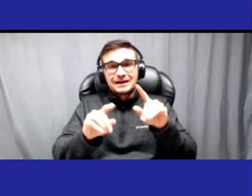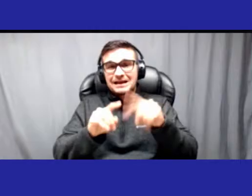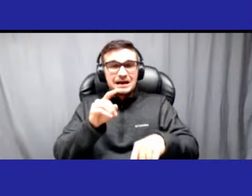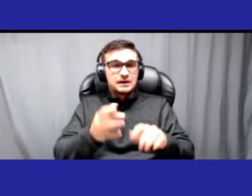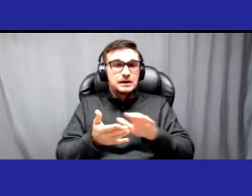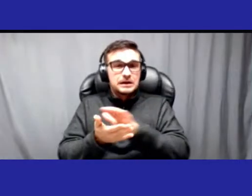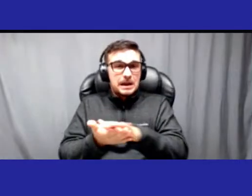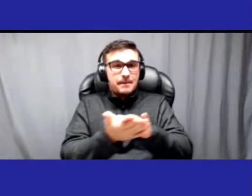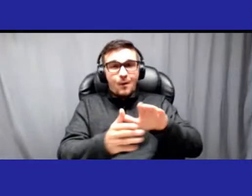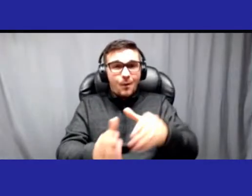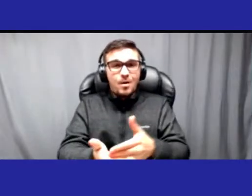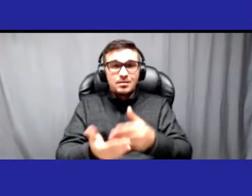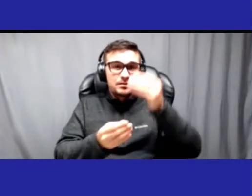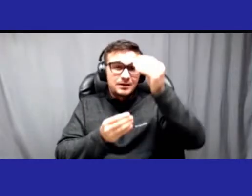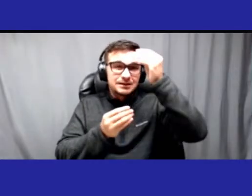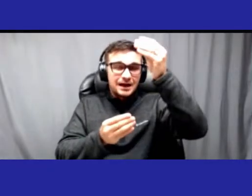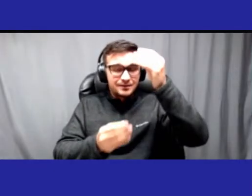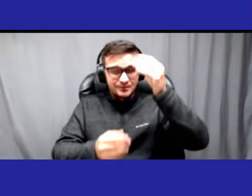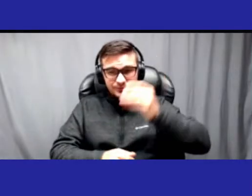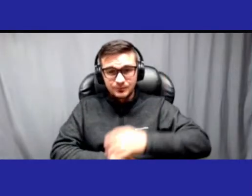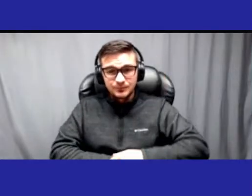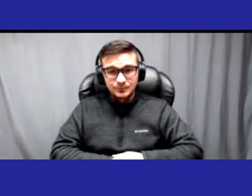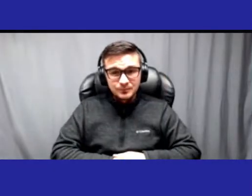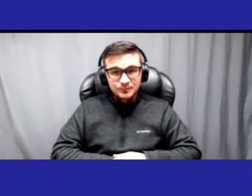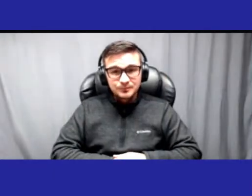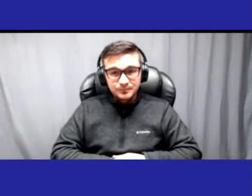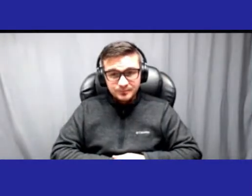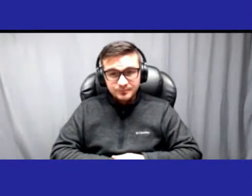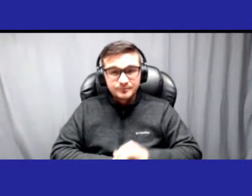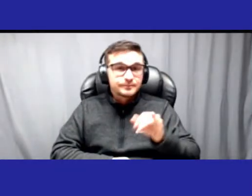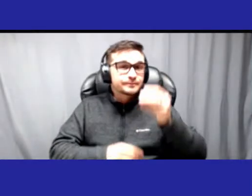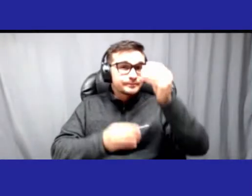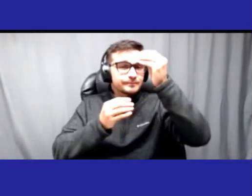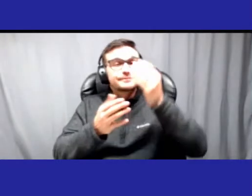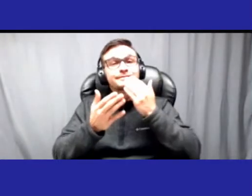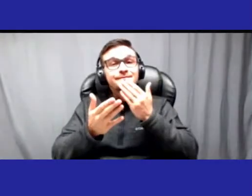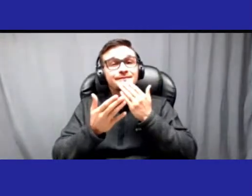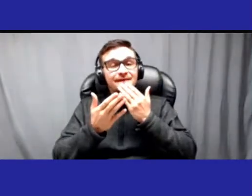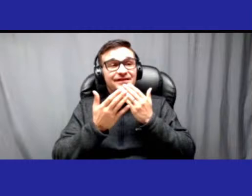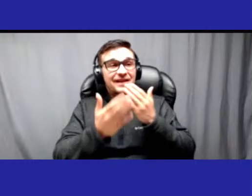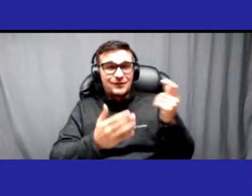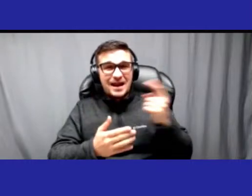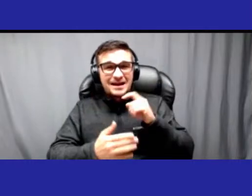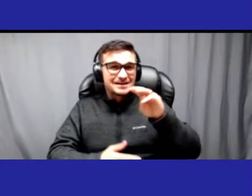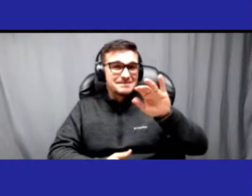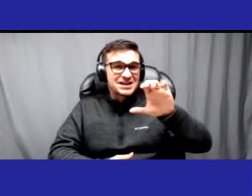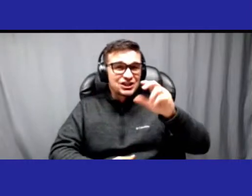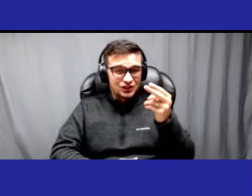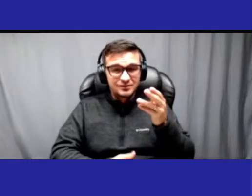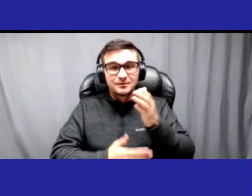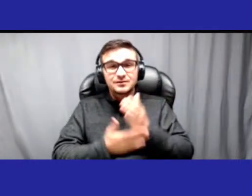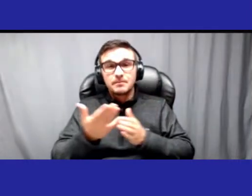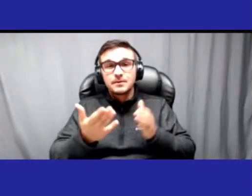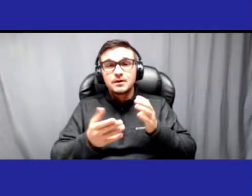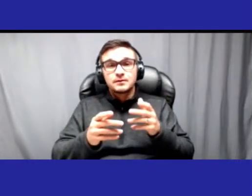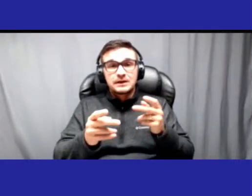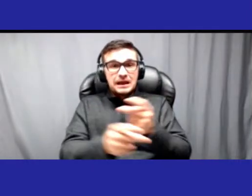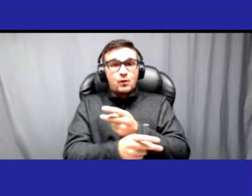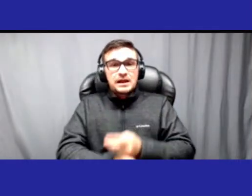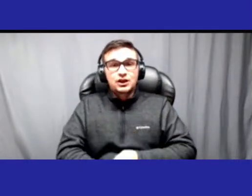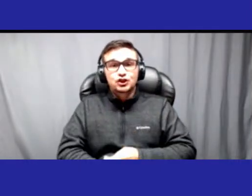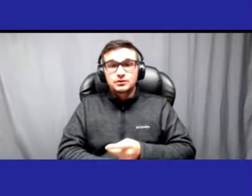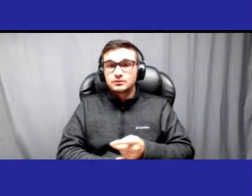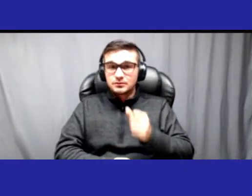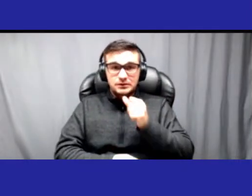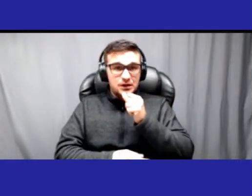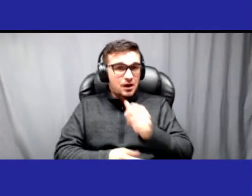QuadraMed, and to the details on it, thank you for asking, Mitch. There were actually part of the calculation visits that weren't primary care. I think even some